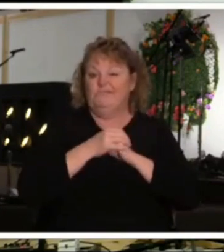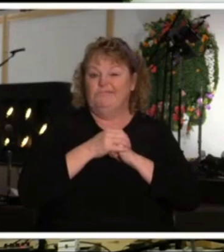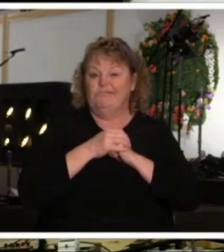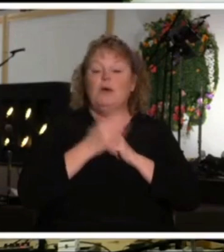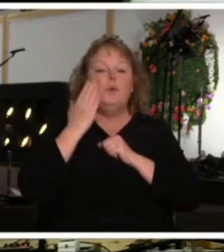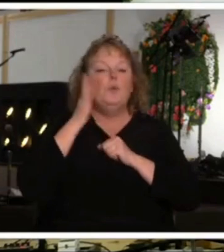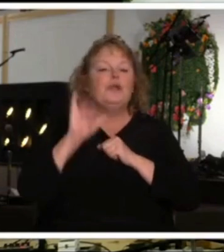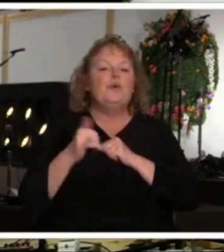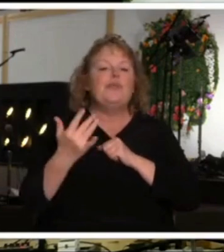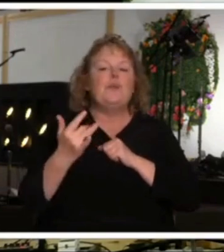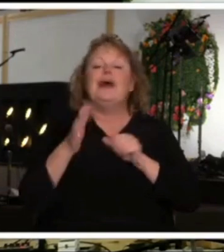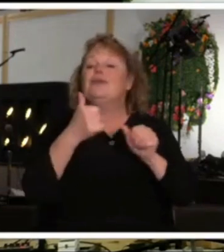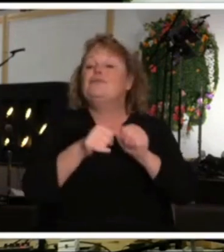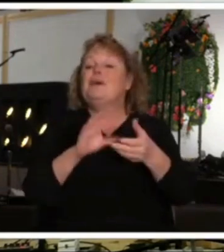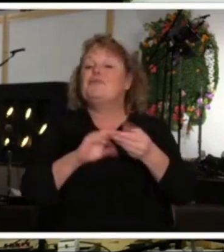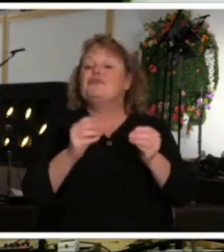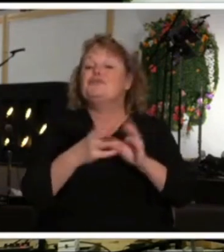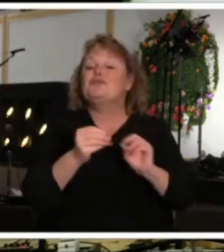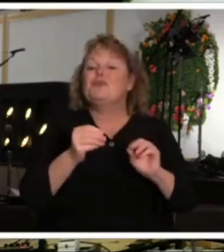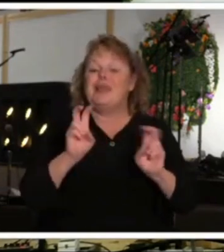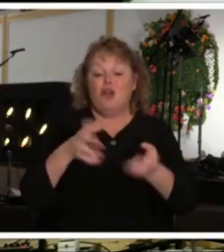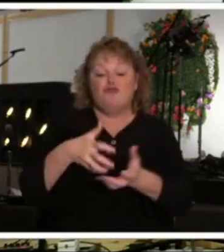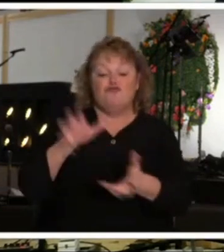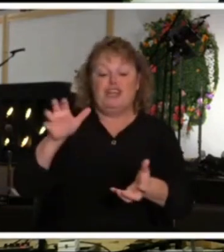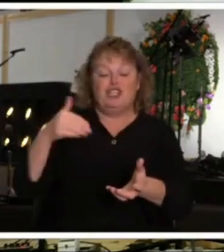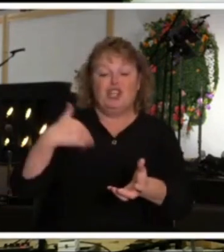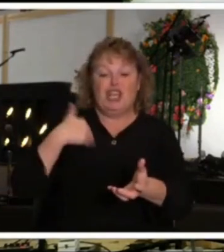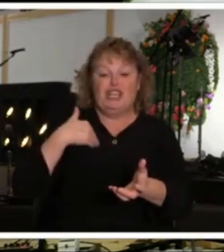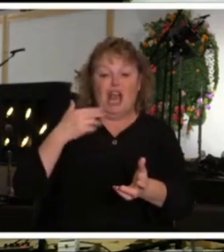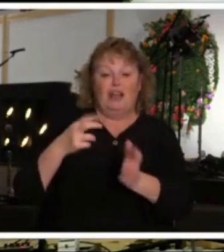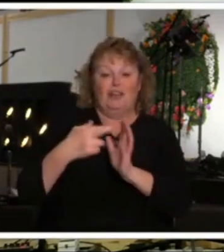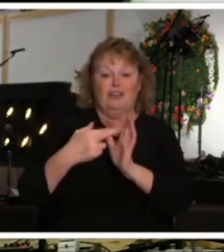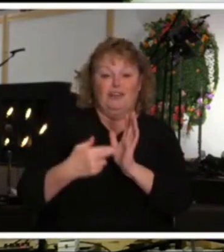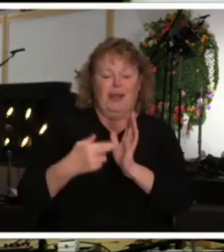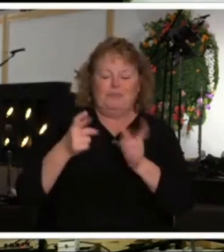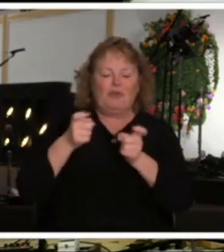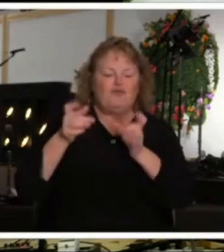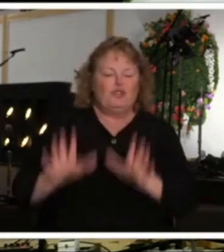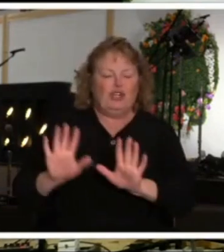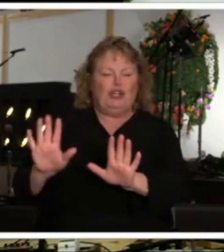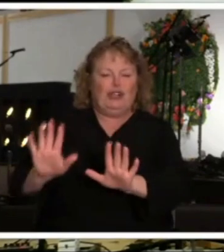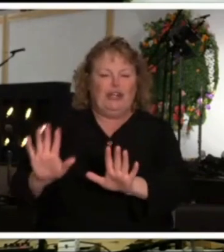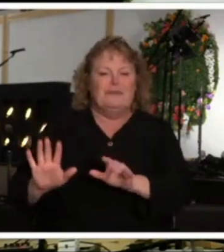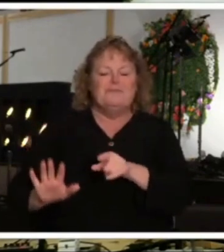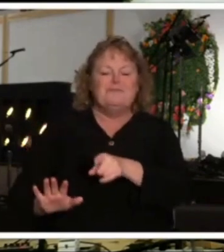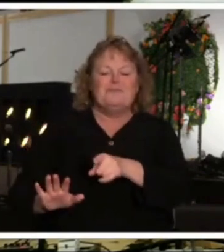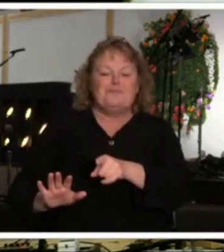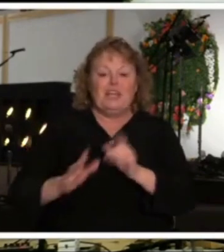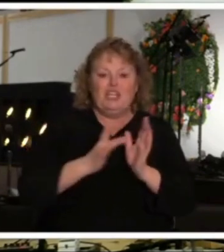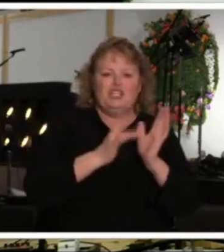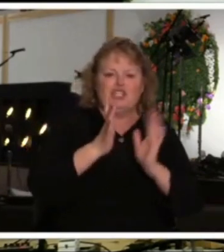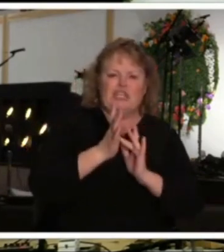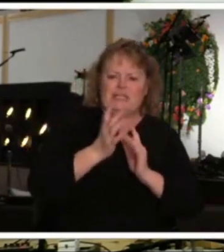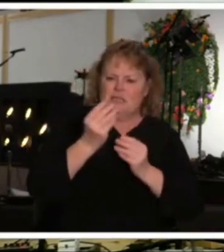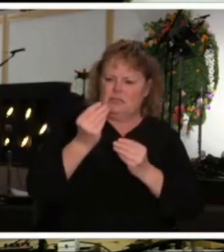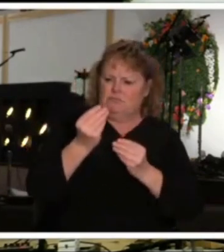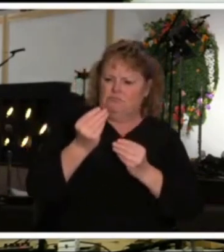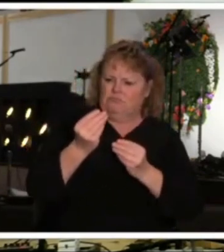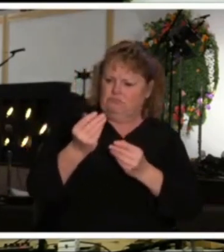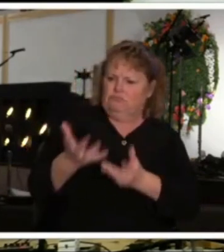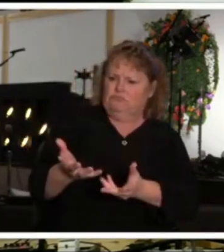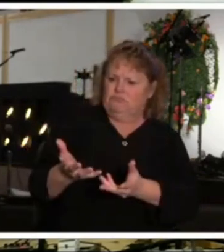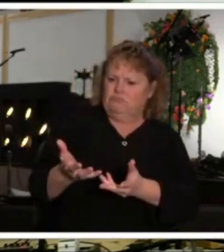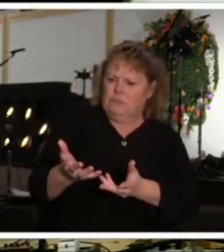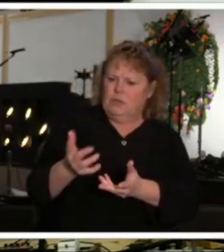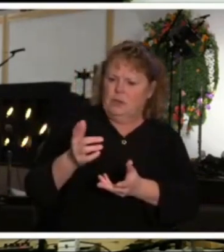that because remember the story of the rich young ruler? The Bible says a rich young ruler came. He said, Master, what must I do? Jesus said, follow the commandments. He said, oh,